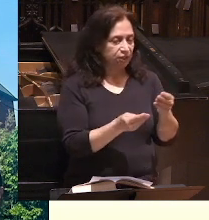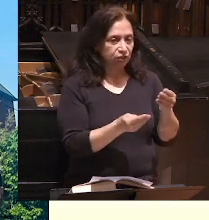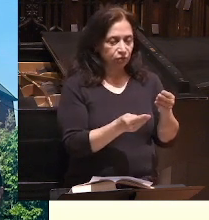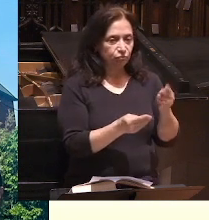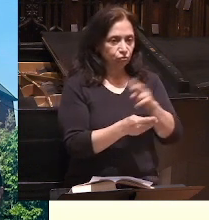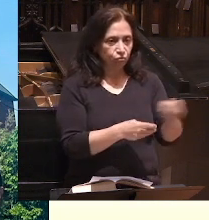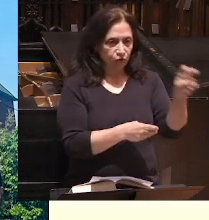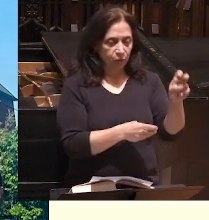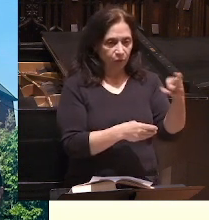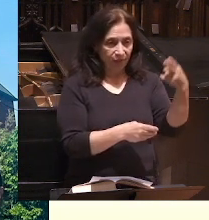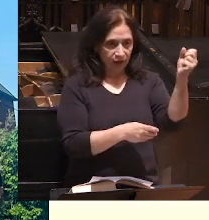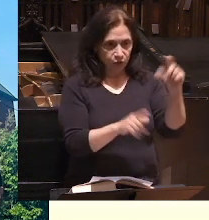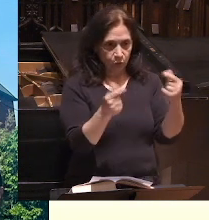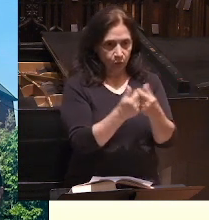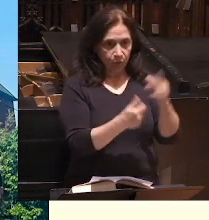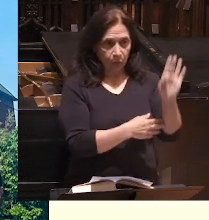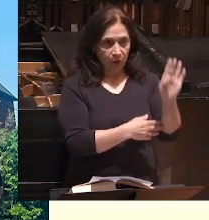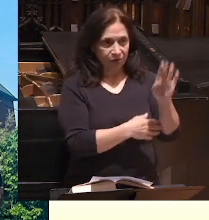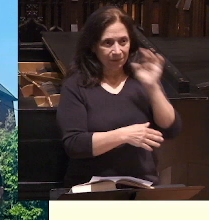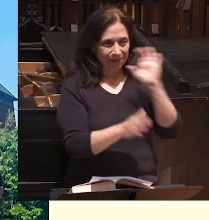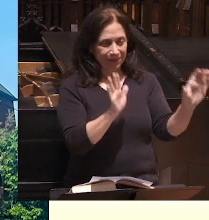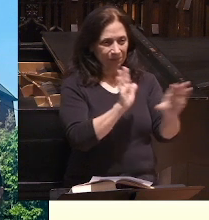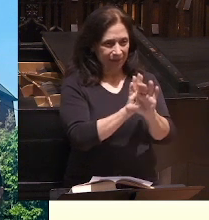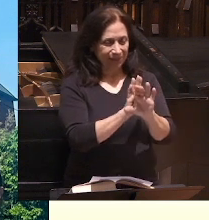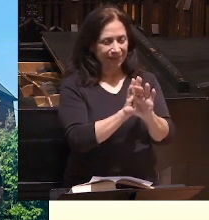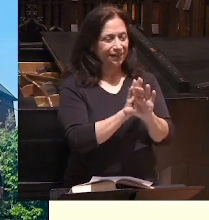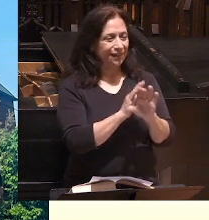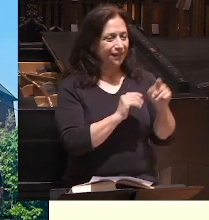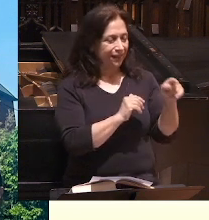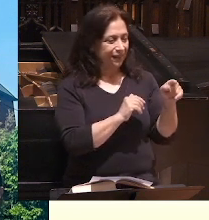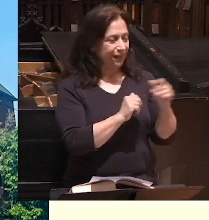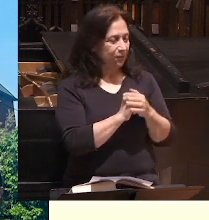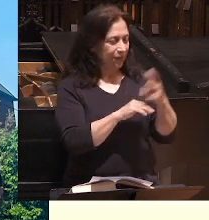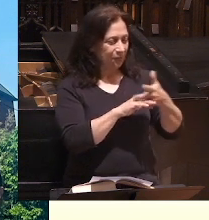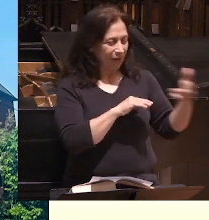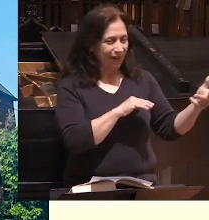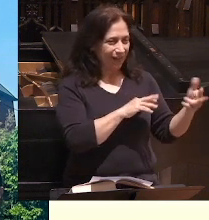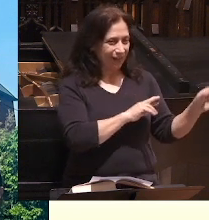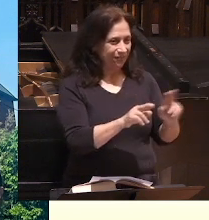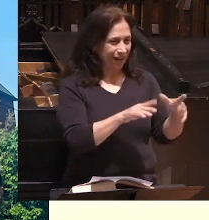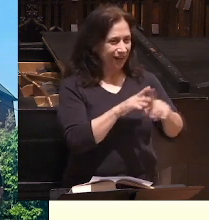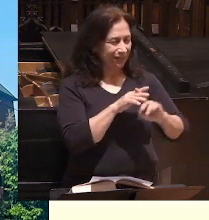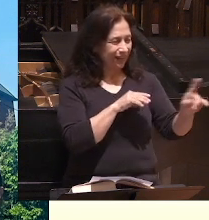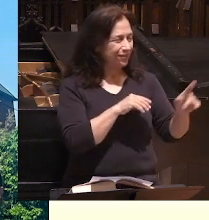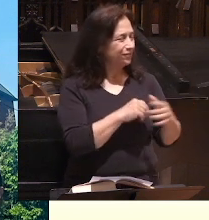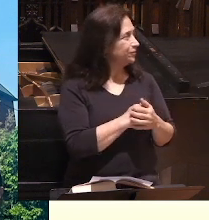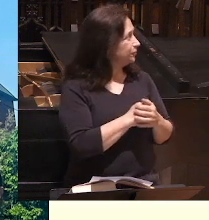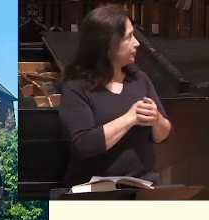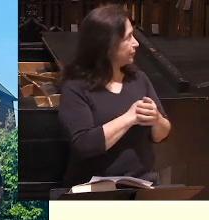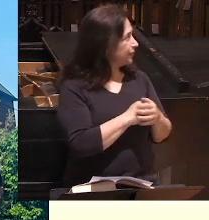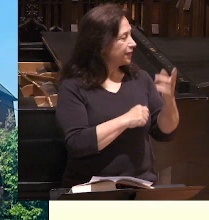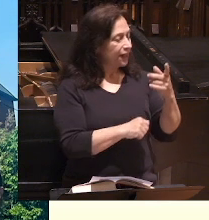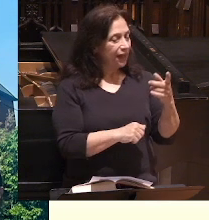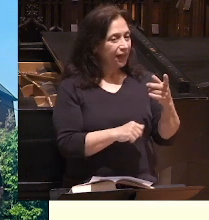Boston. This is a picture, I believe, of them as they were in our parking lot getting ready to go, and